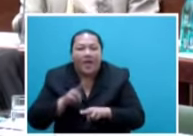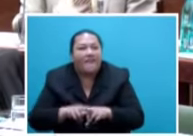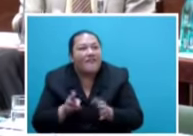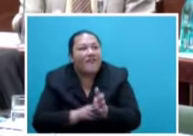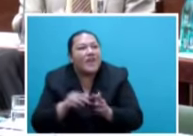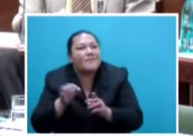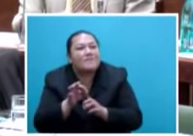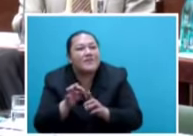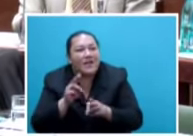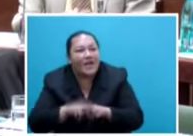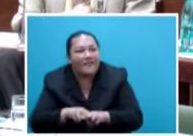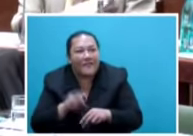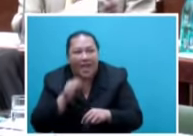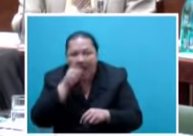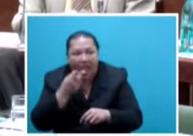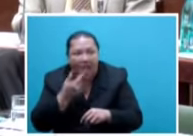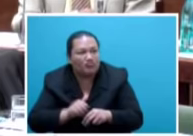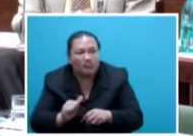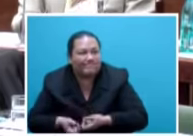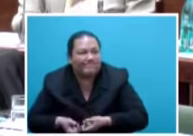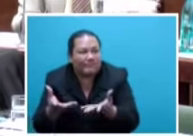of 20% of shares of EFL.